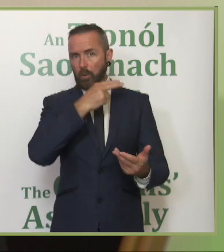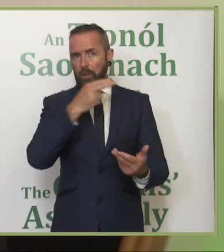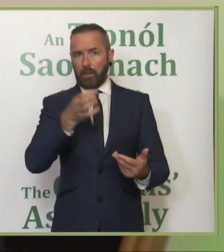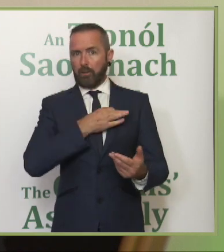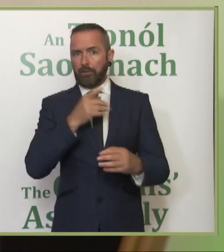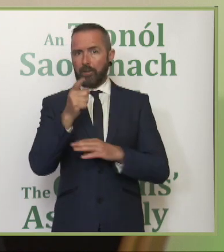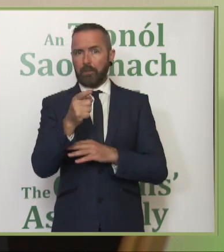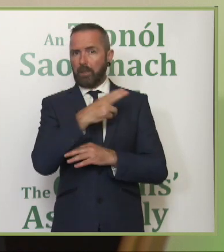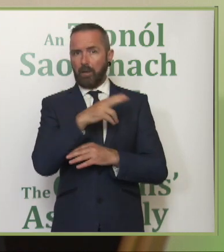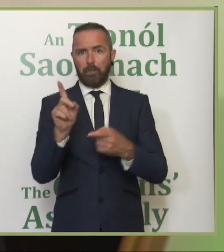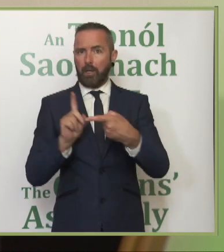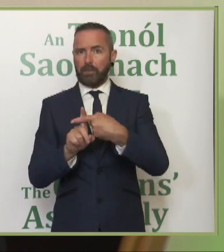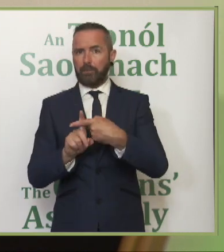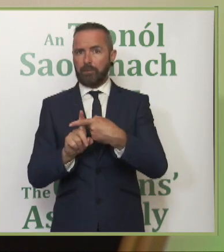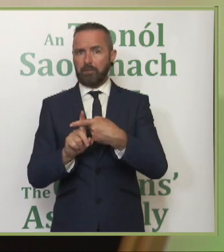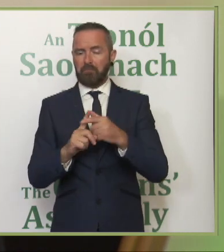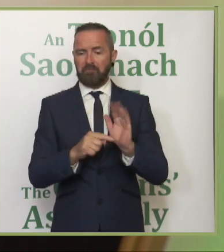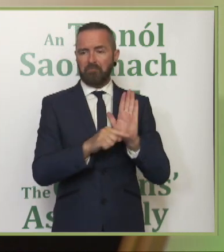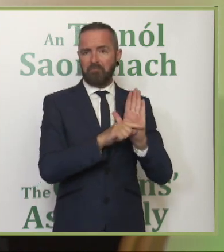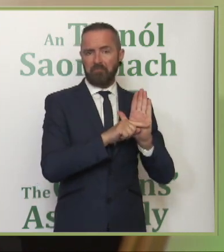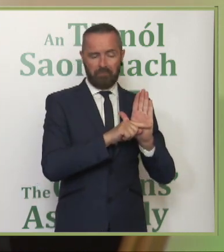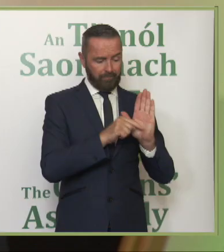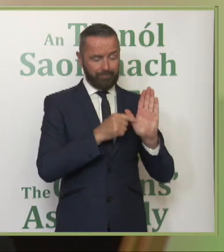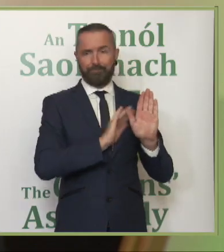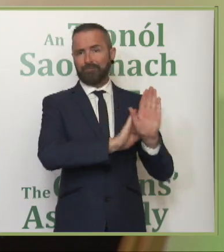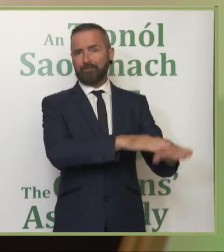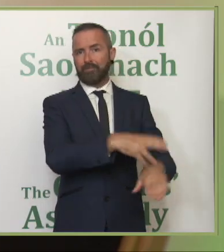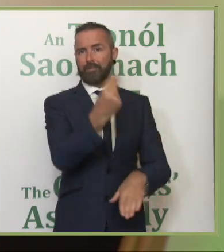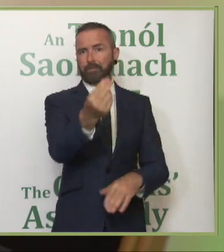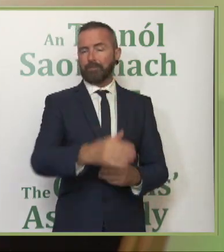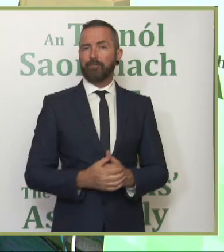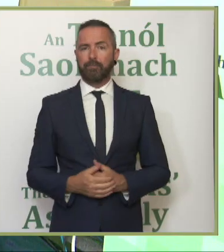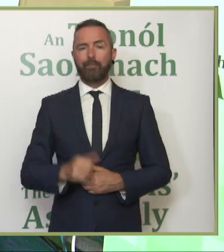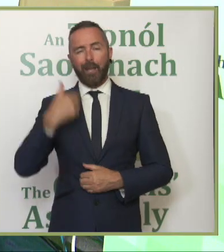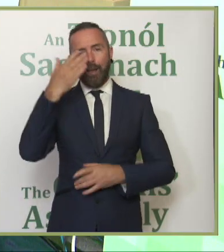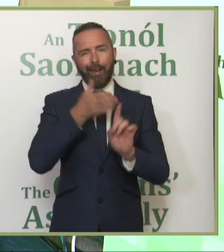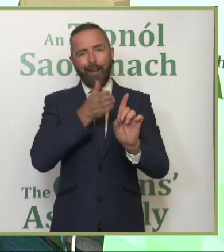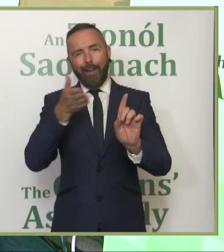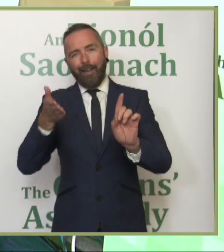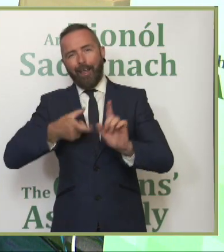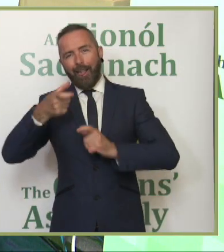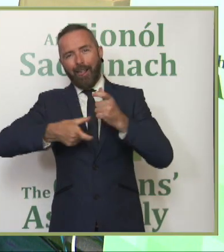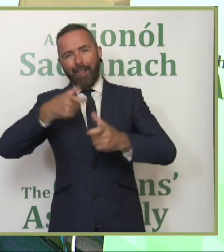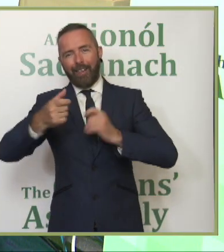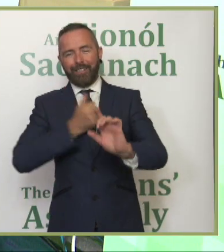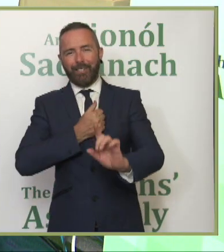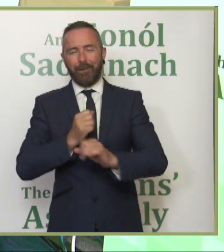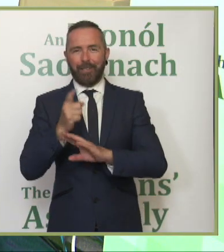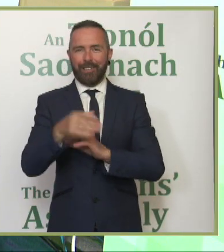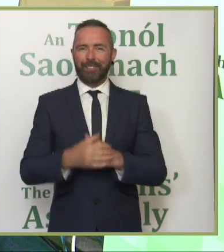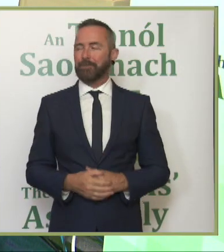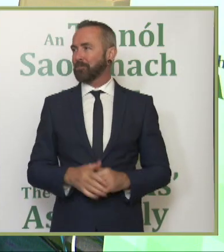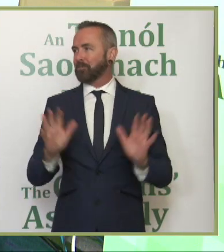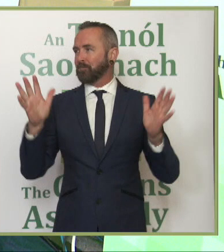to be positive in their lives. I mean, I could go on and on. Sorry, Paul, maybe. No, but that, no, you know, and I do think it's terribly